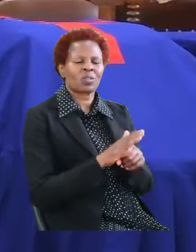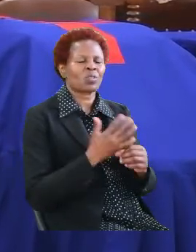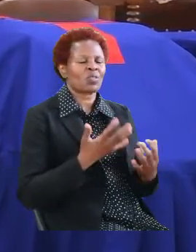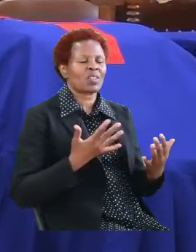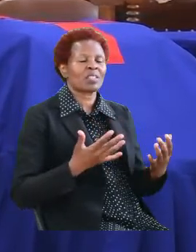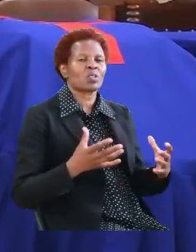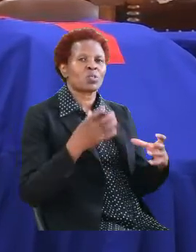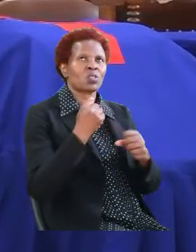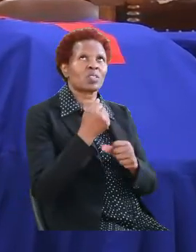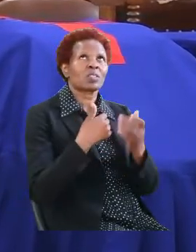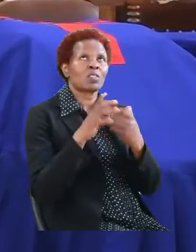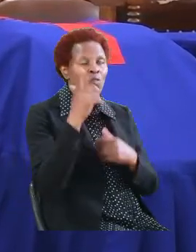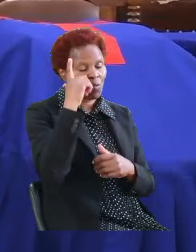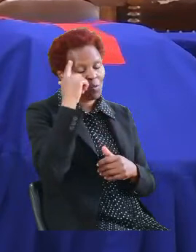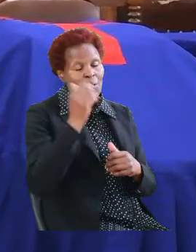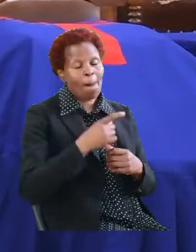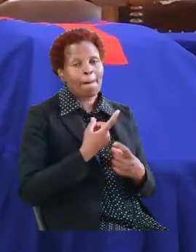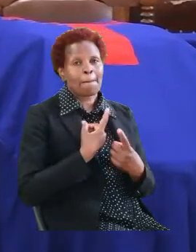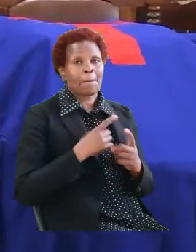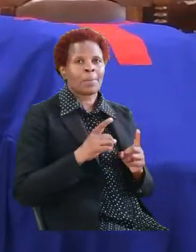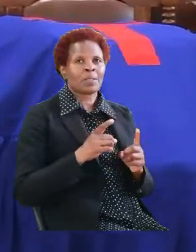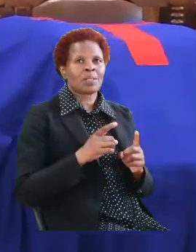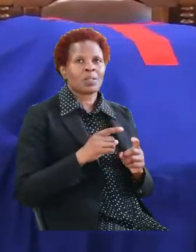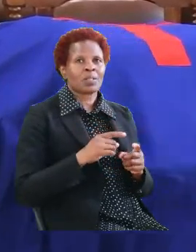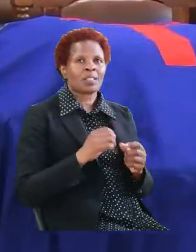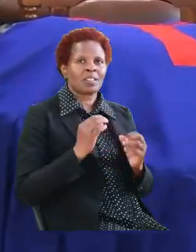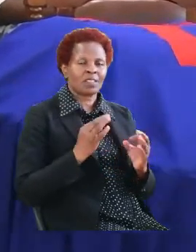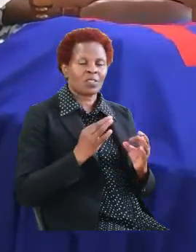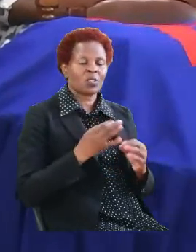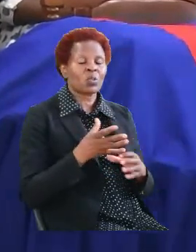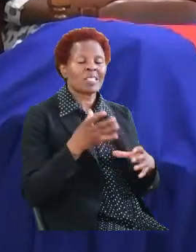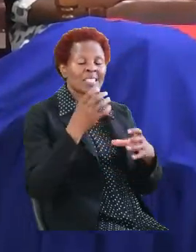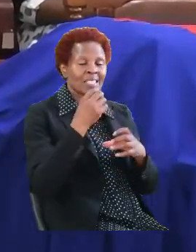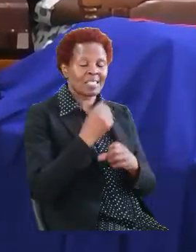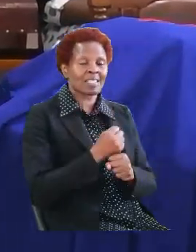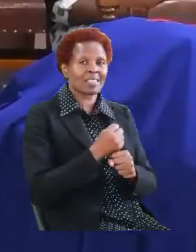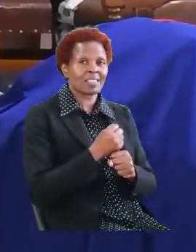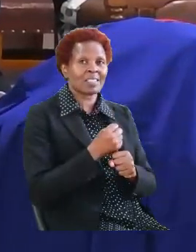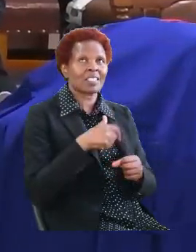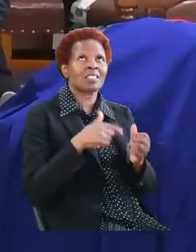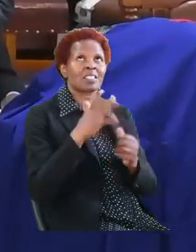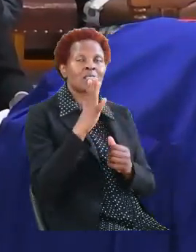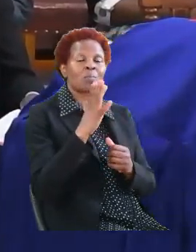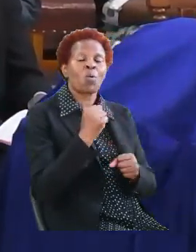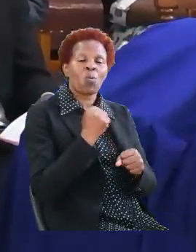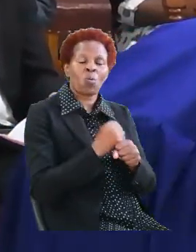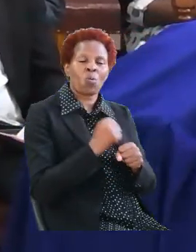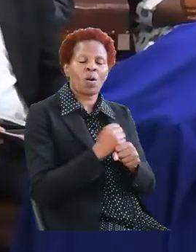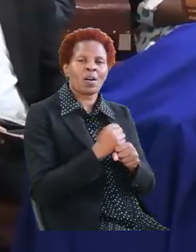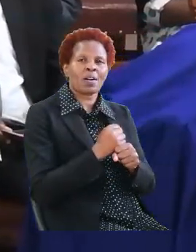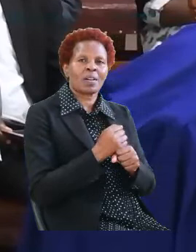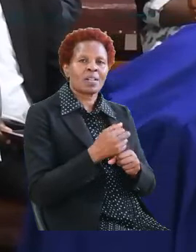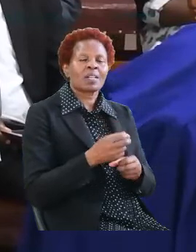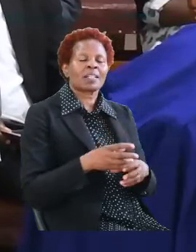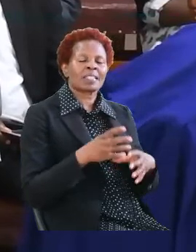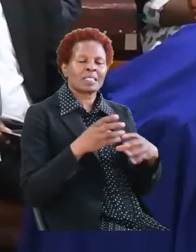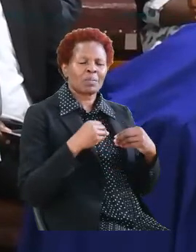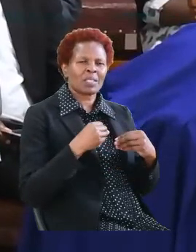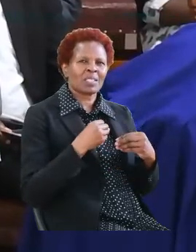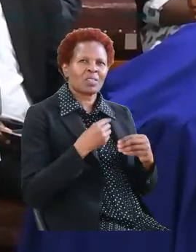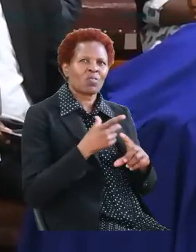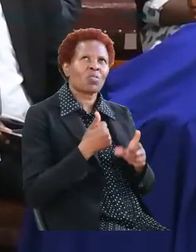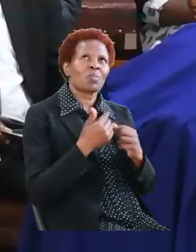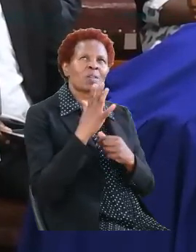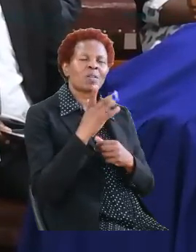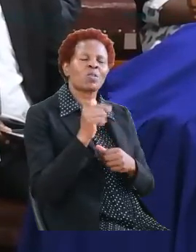you're trusting God for. But even as we trust him, we need to work for him. Even as we expect him to give us, we